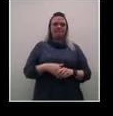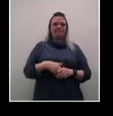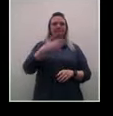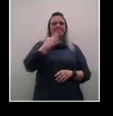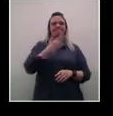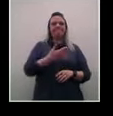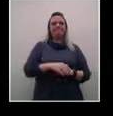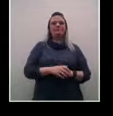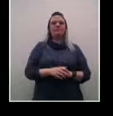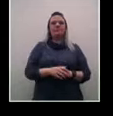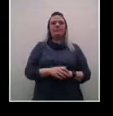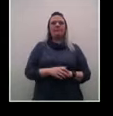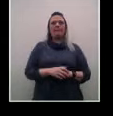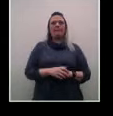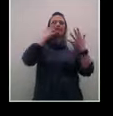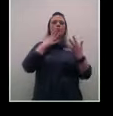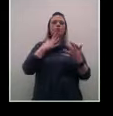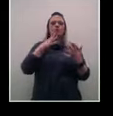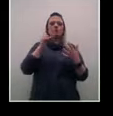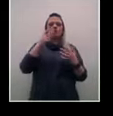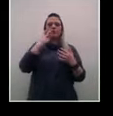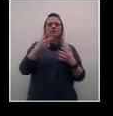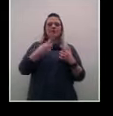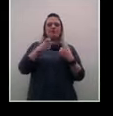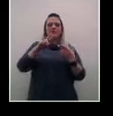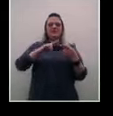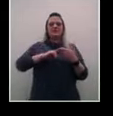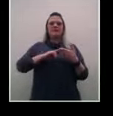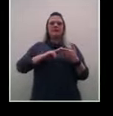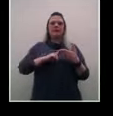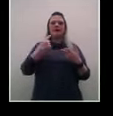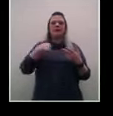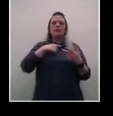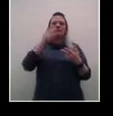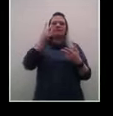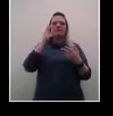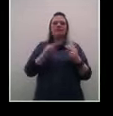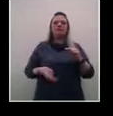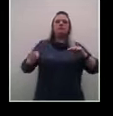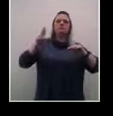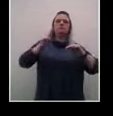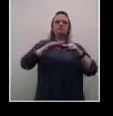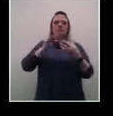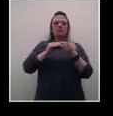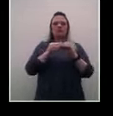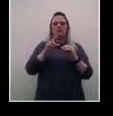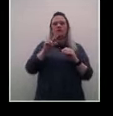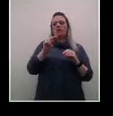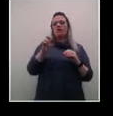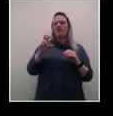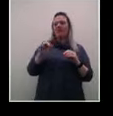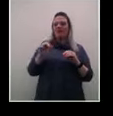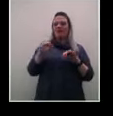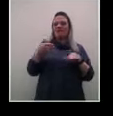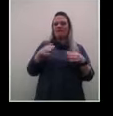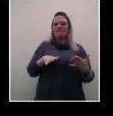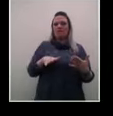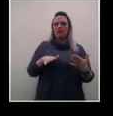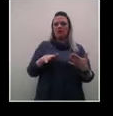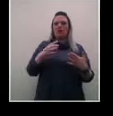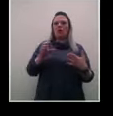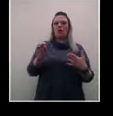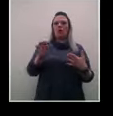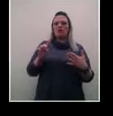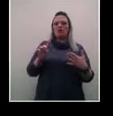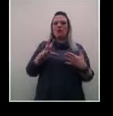unfortunately, you can see from this slide that we are seeing an increased number of non-fatal overdoses this year